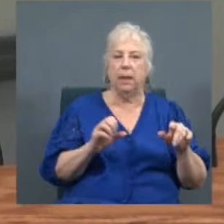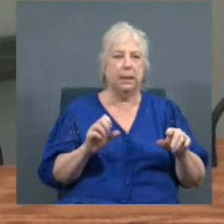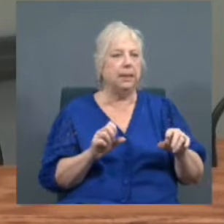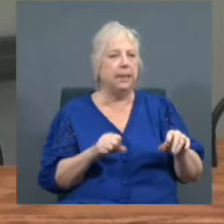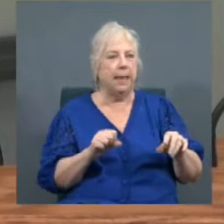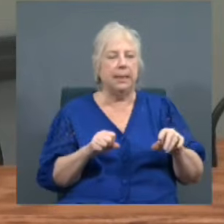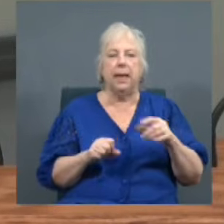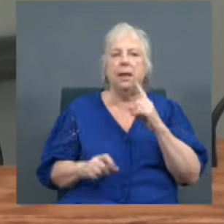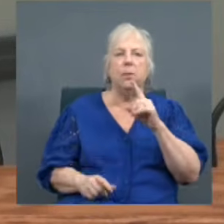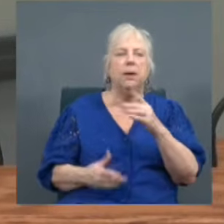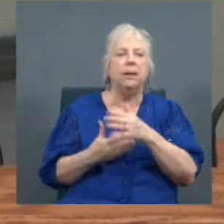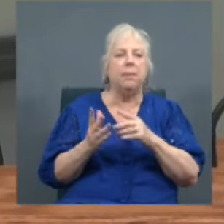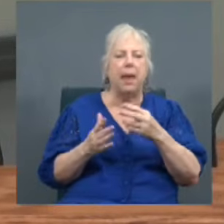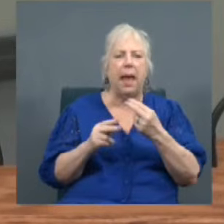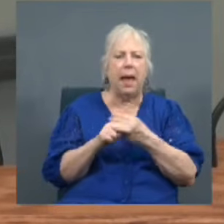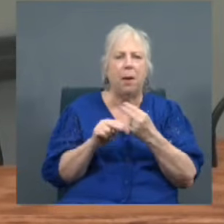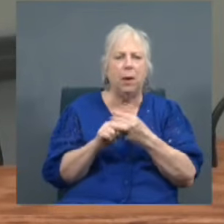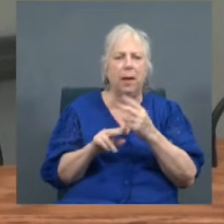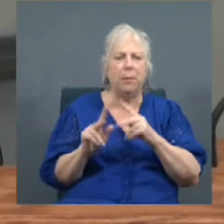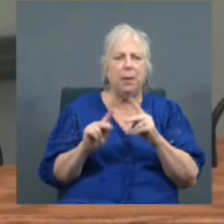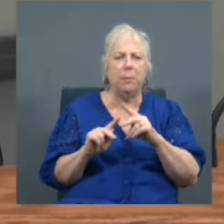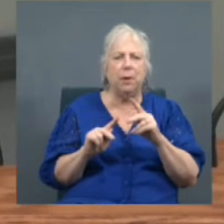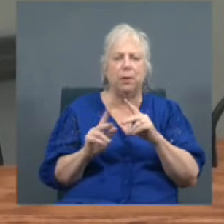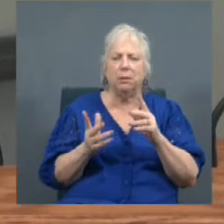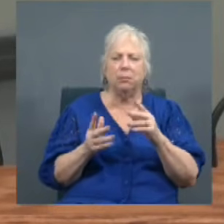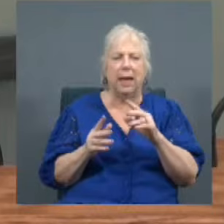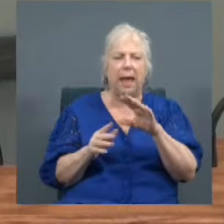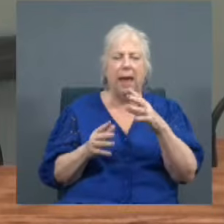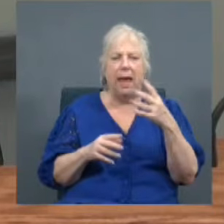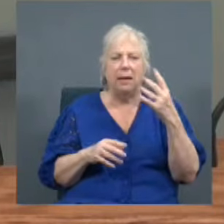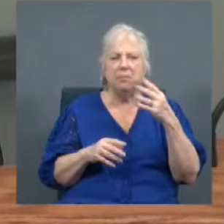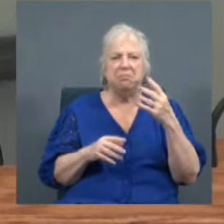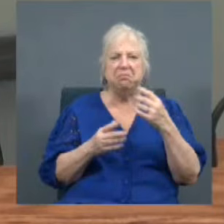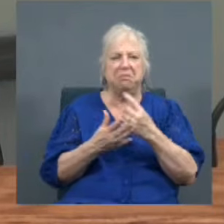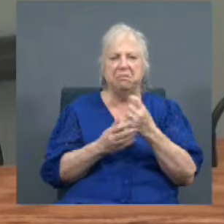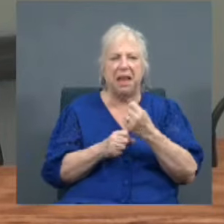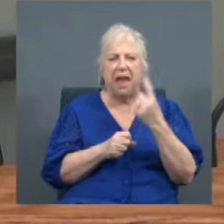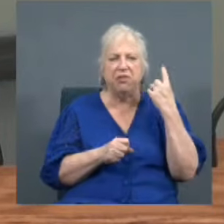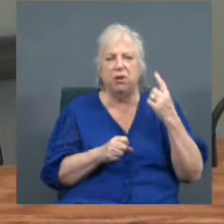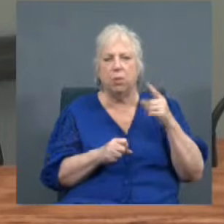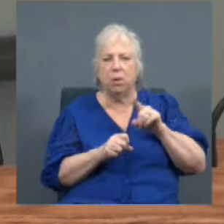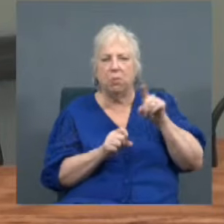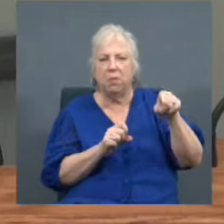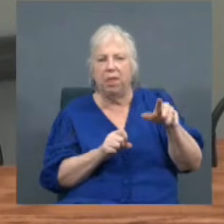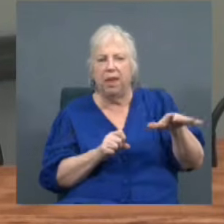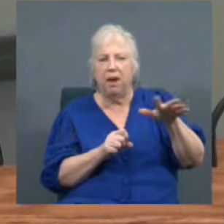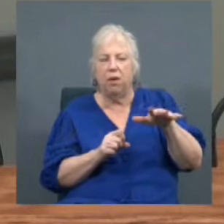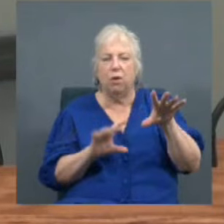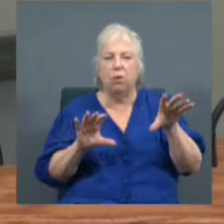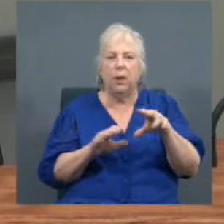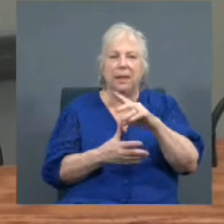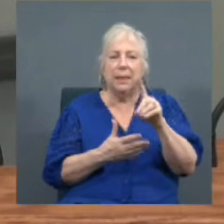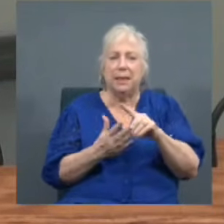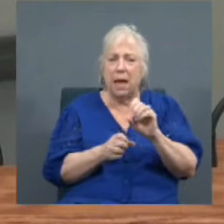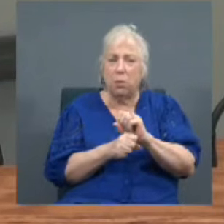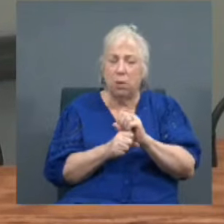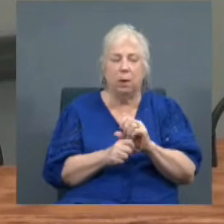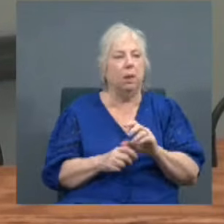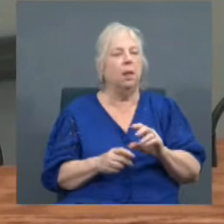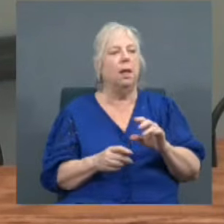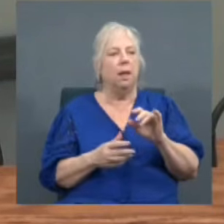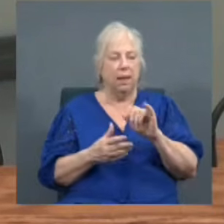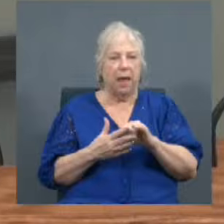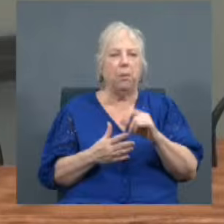there that were doing design work. It's been sometime last year, and So that was one